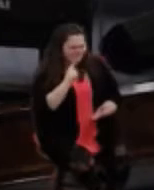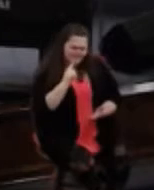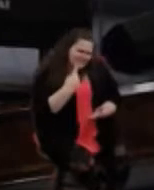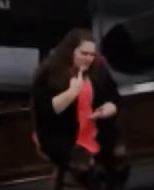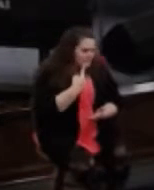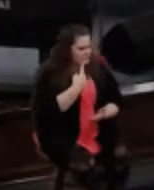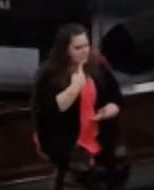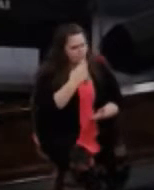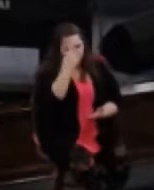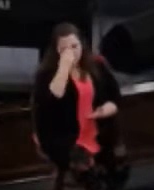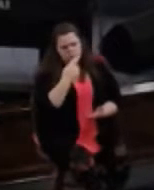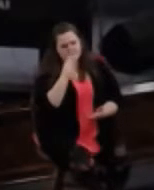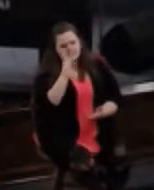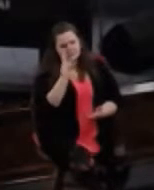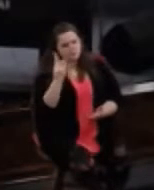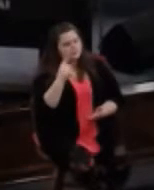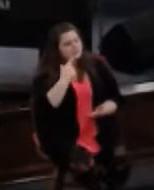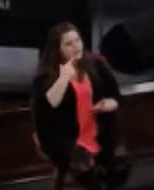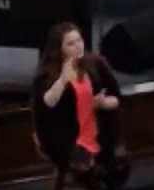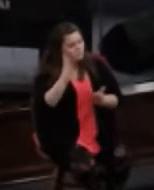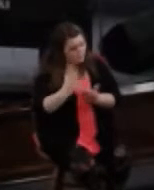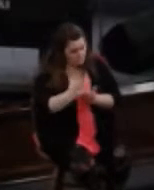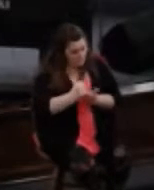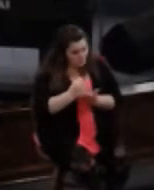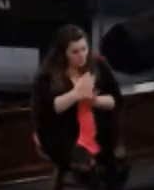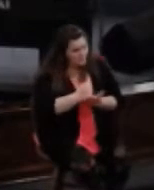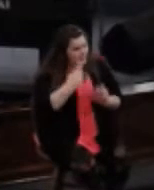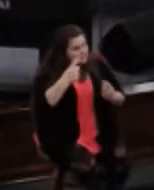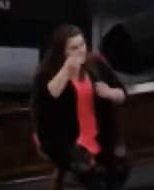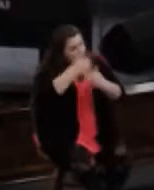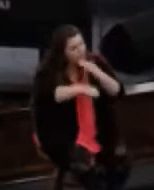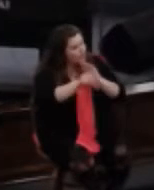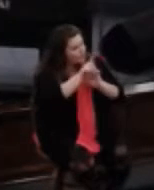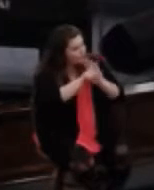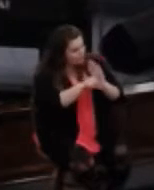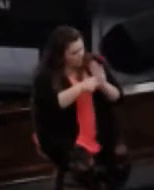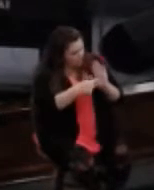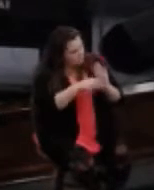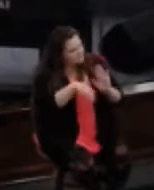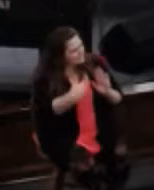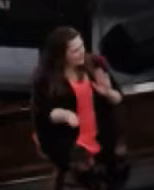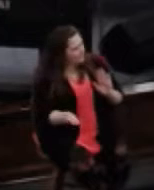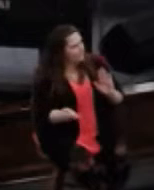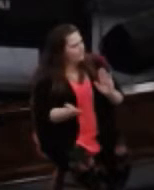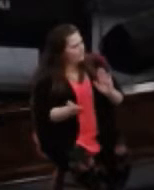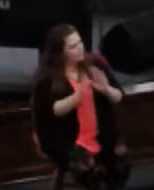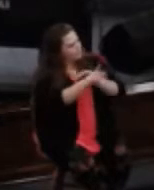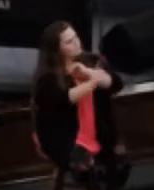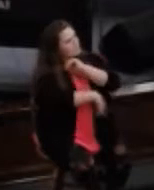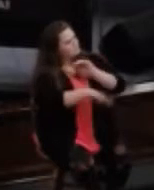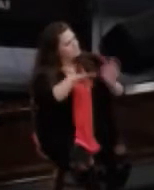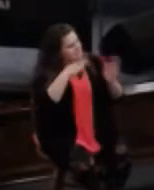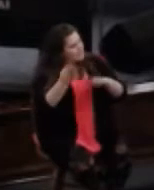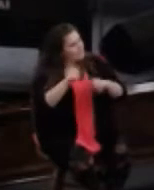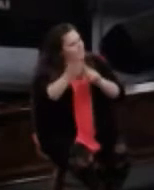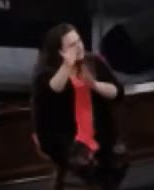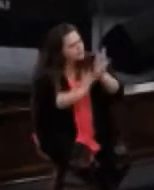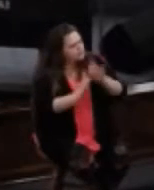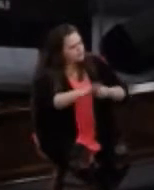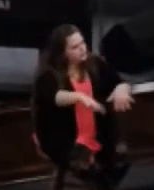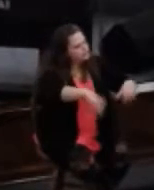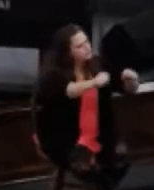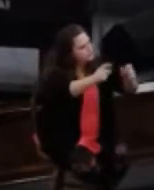Romans 6:23 said, the wages of sin under the law is death. But Jesus took our place.